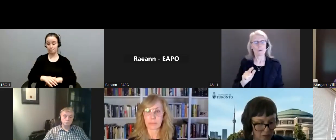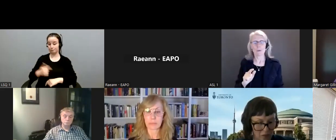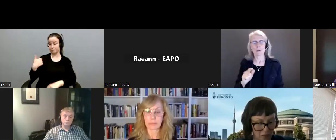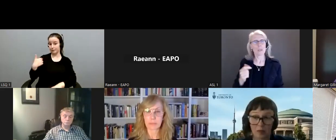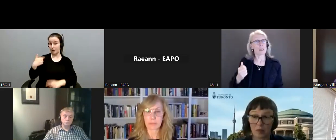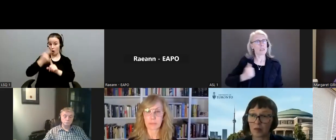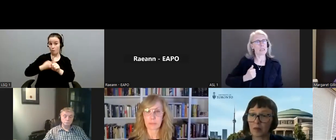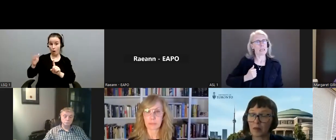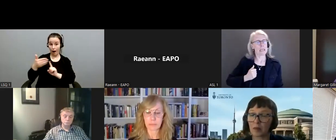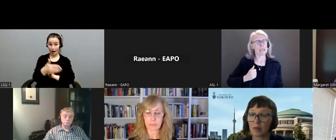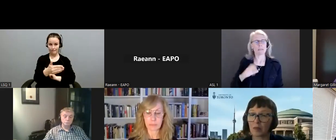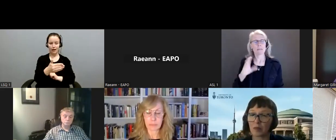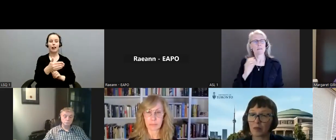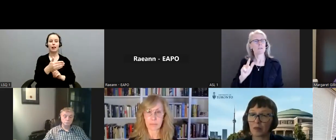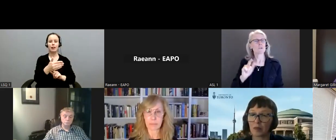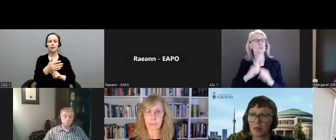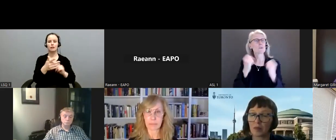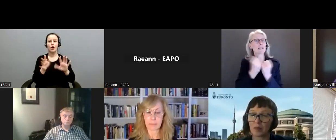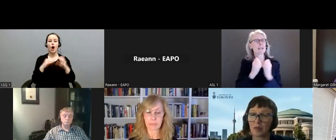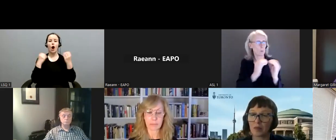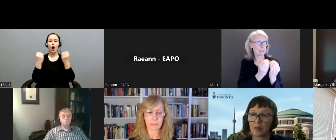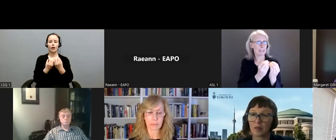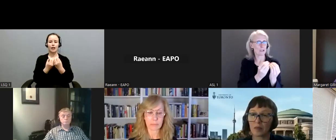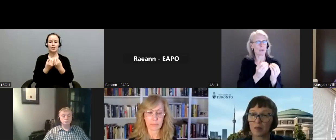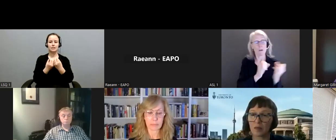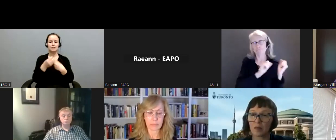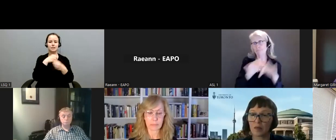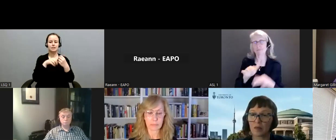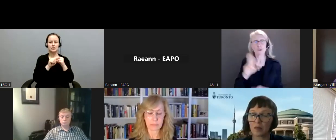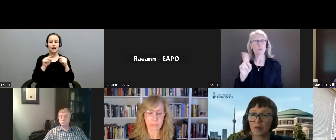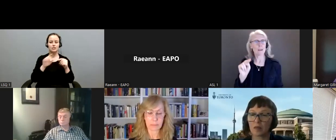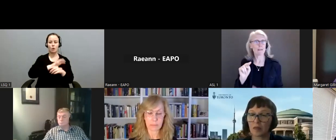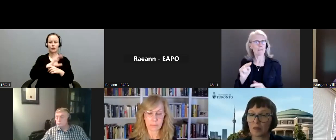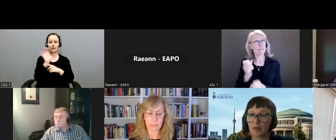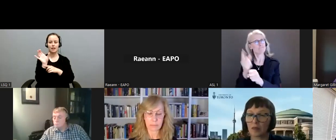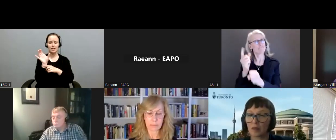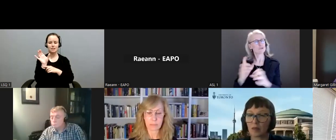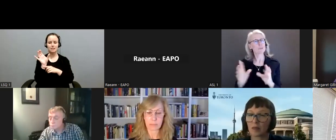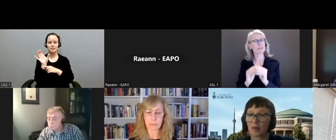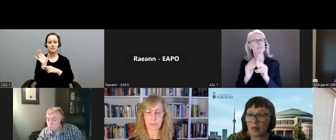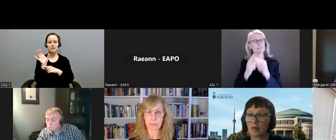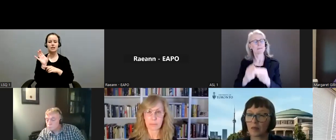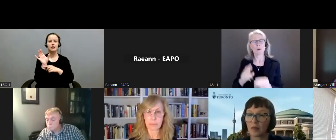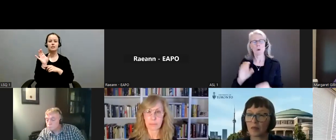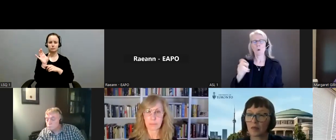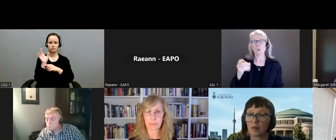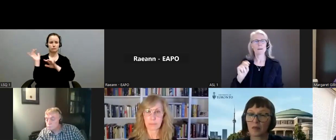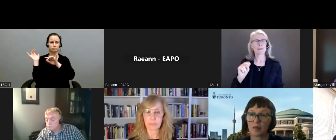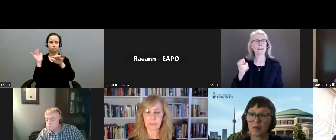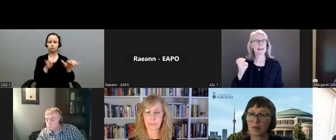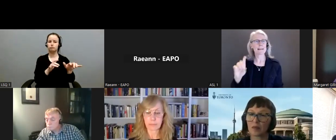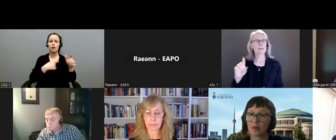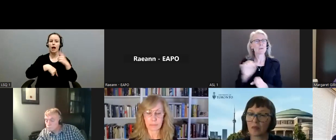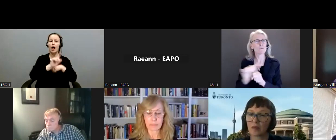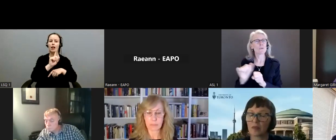civil society organizations attend the United Nations annual meeting called the Open-Ended Working Group on Aging,